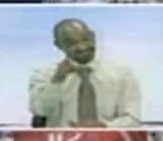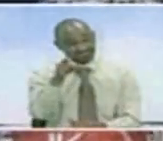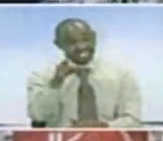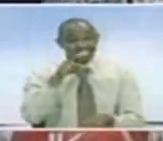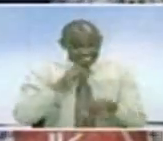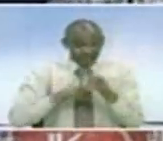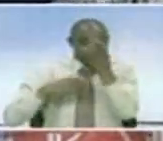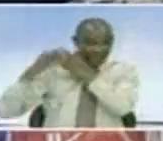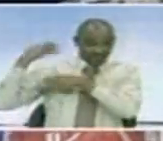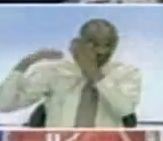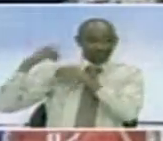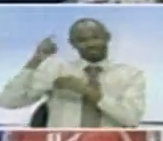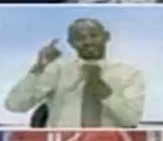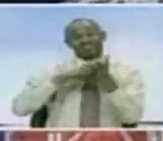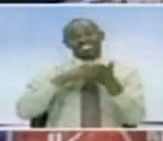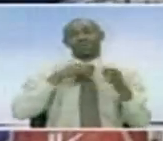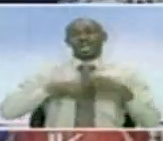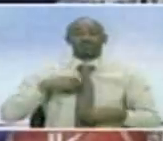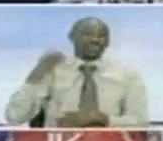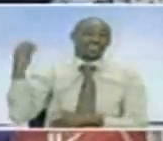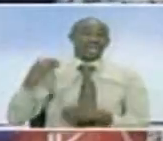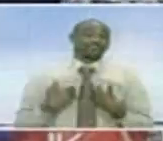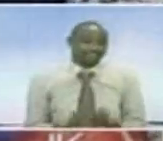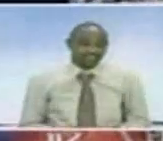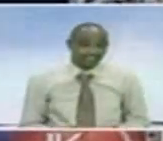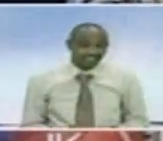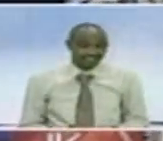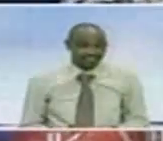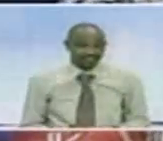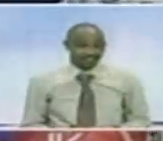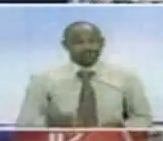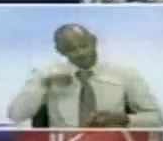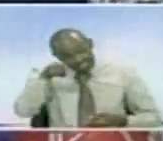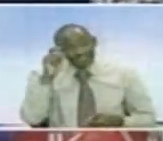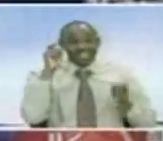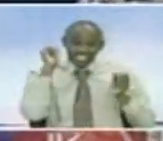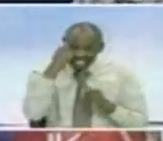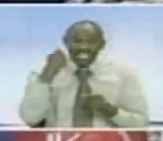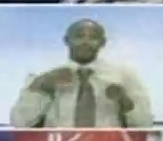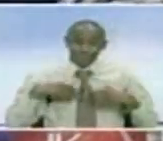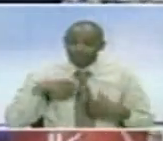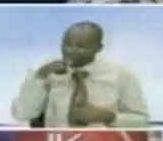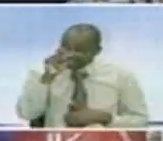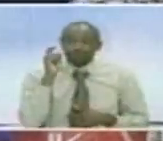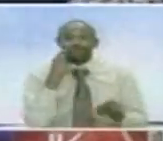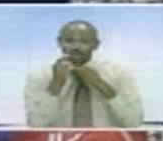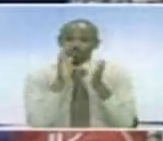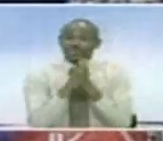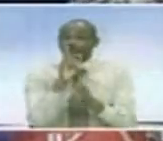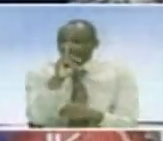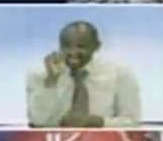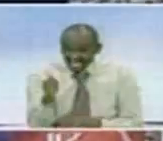in the past been guilty of corrupt practices. It is up to us Kenyans to talk to each other, to to have a